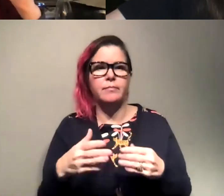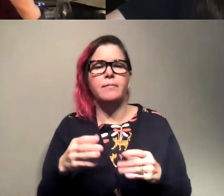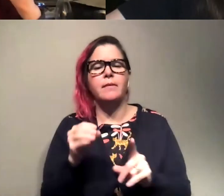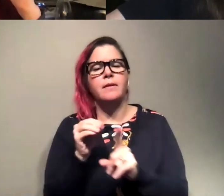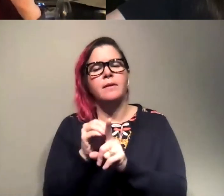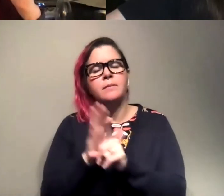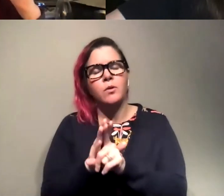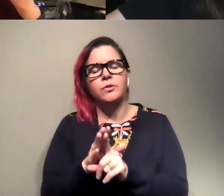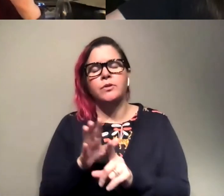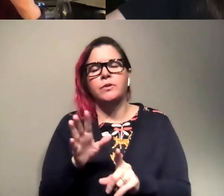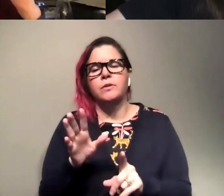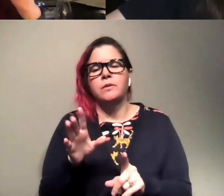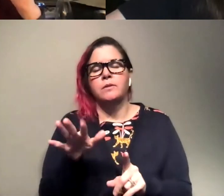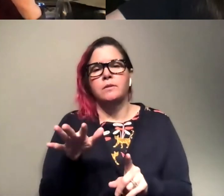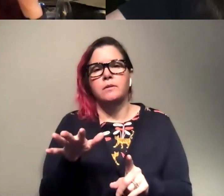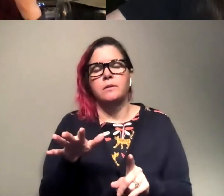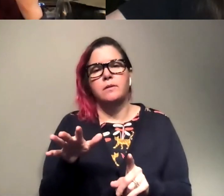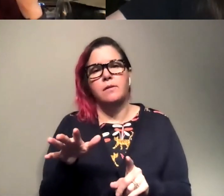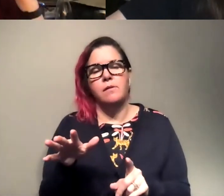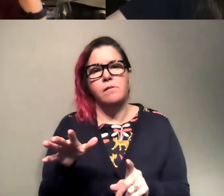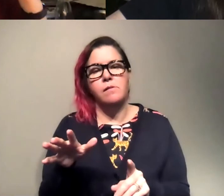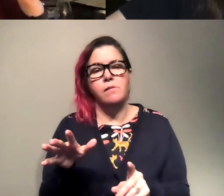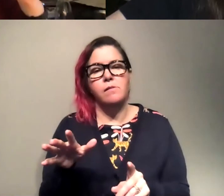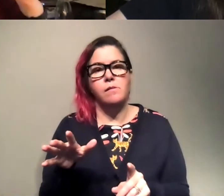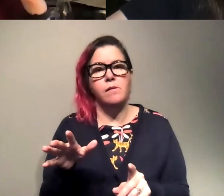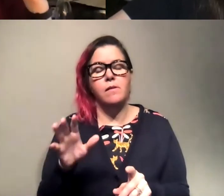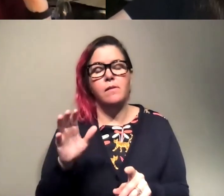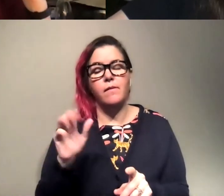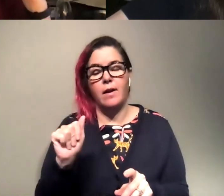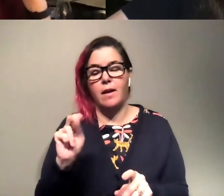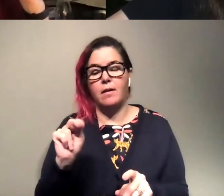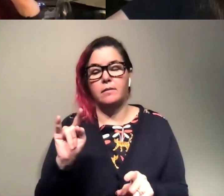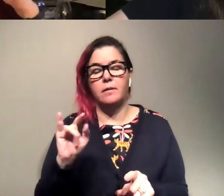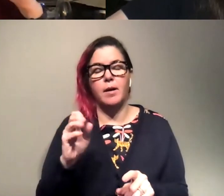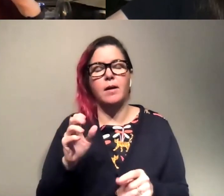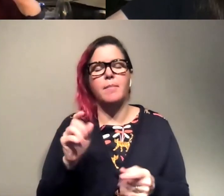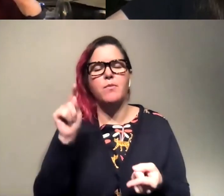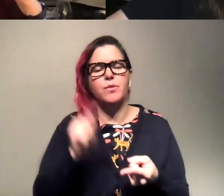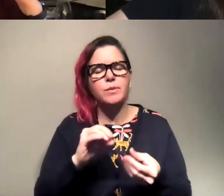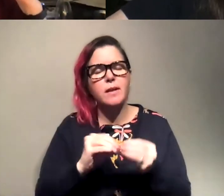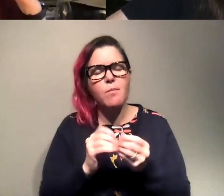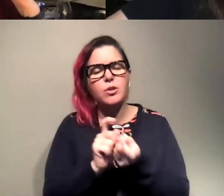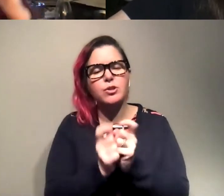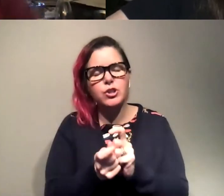to your antibiotic might reduce your numbers or change a bit the